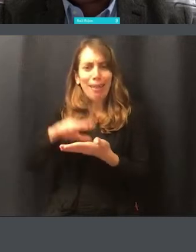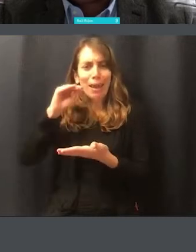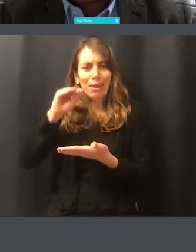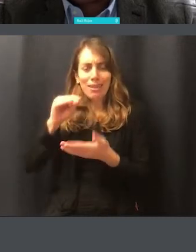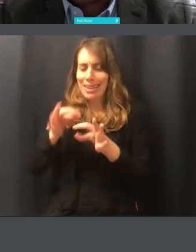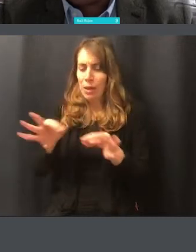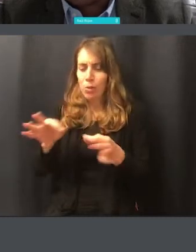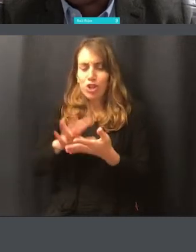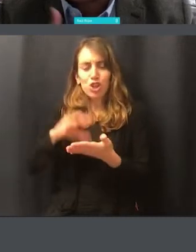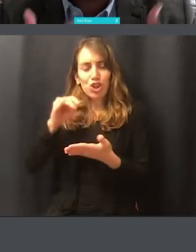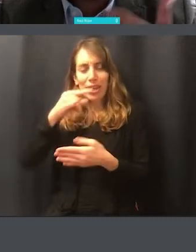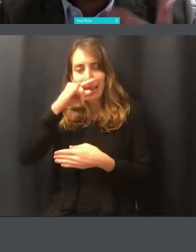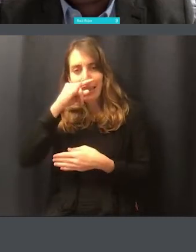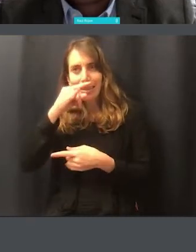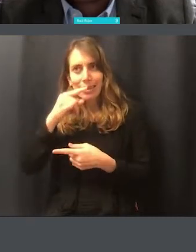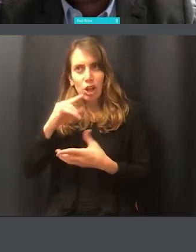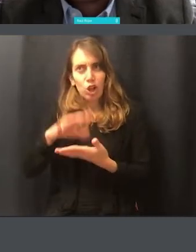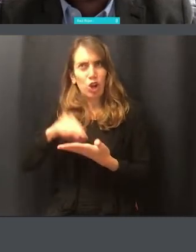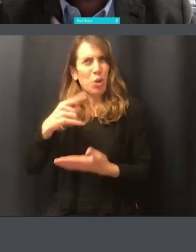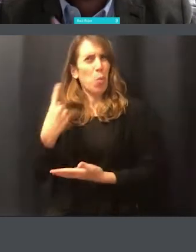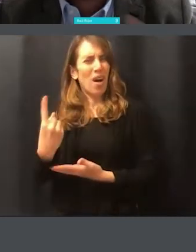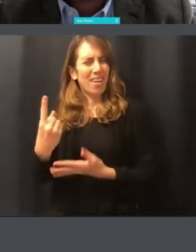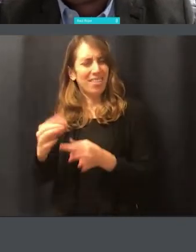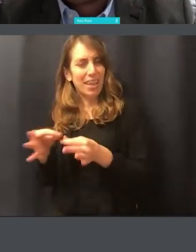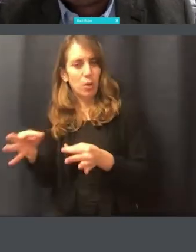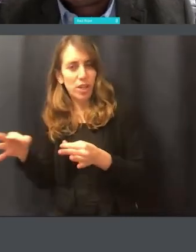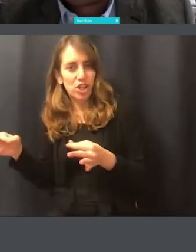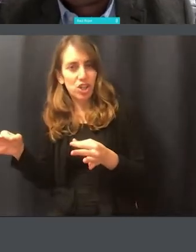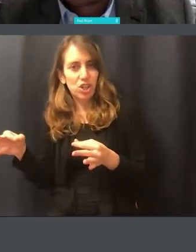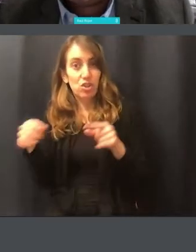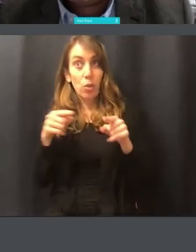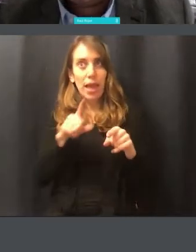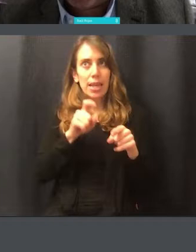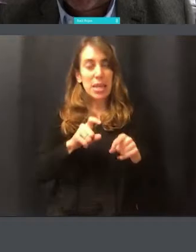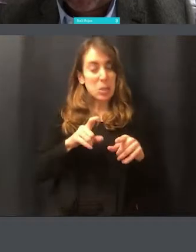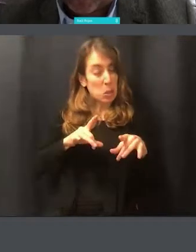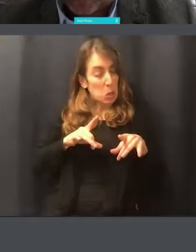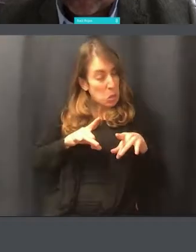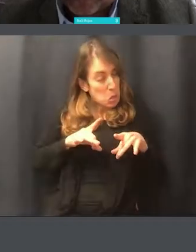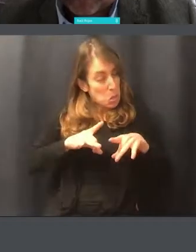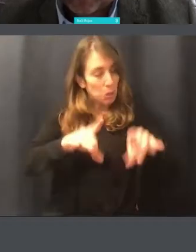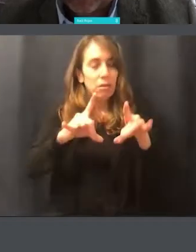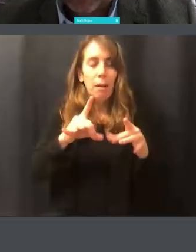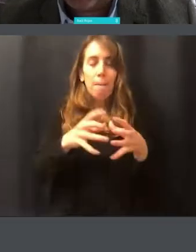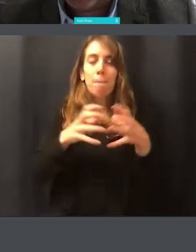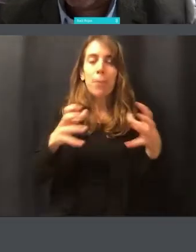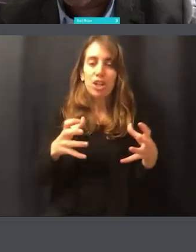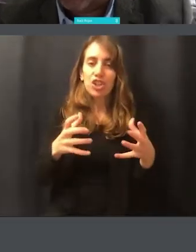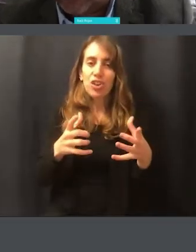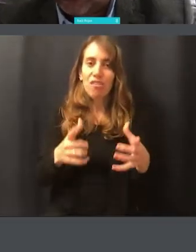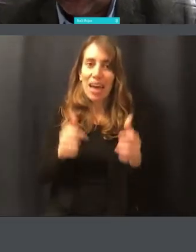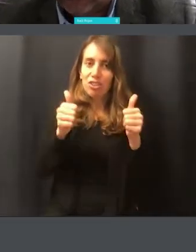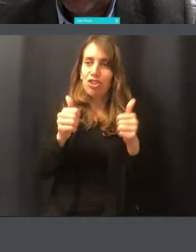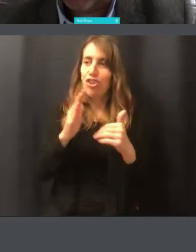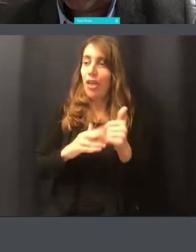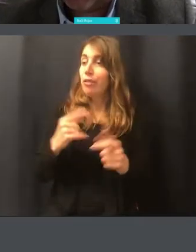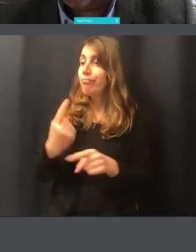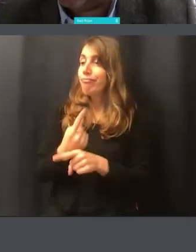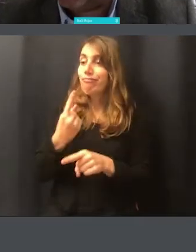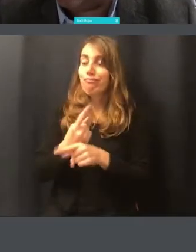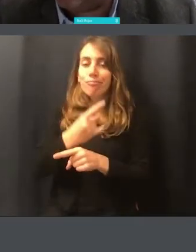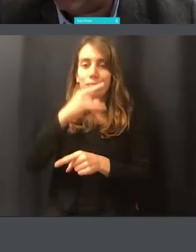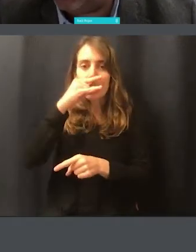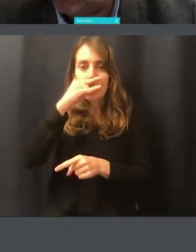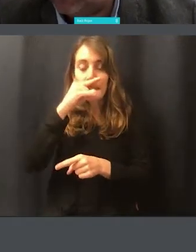it really quickly in order to quote unquote catch up, right? And ELs do this, right? They